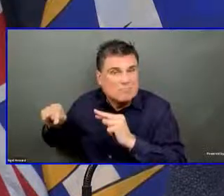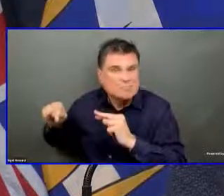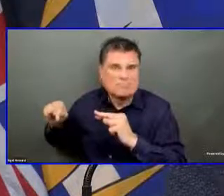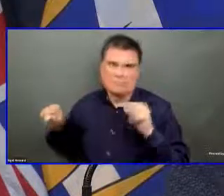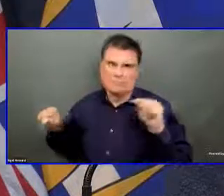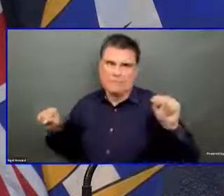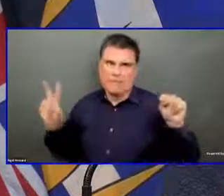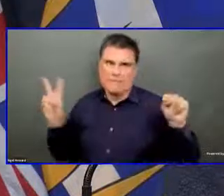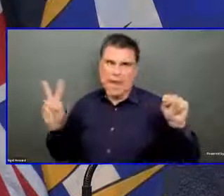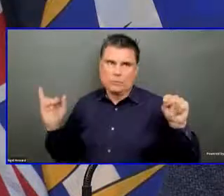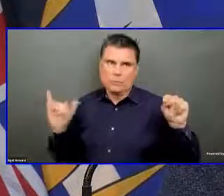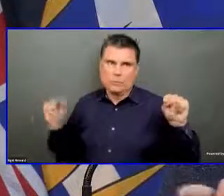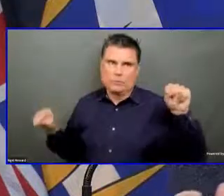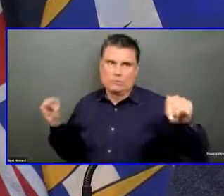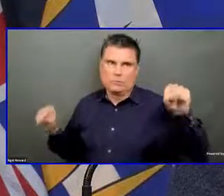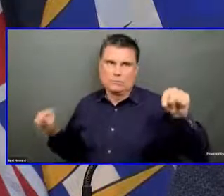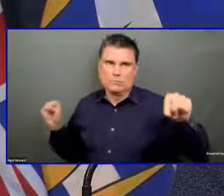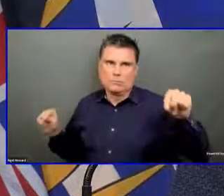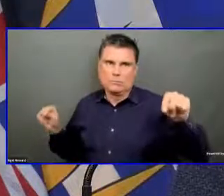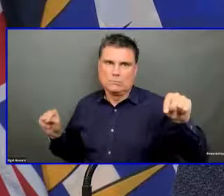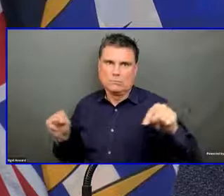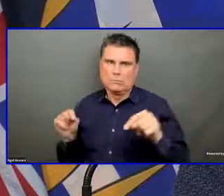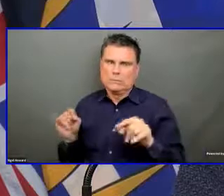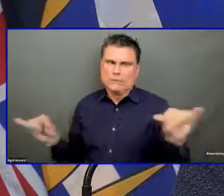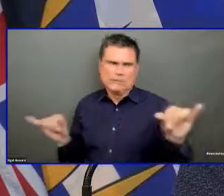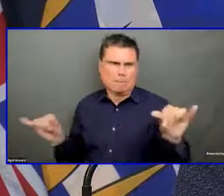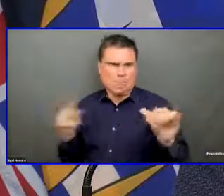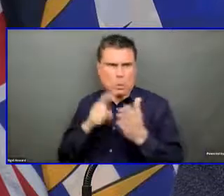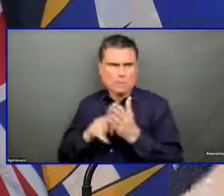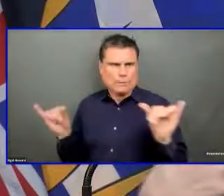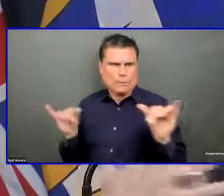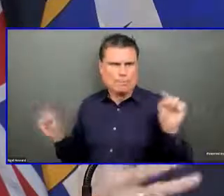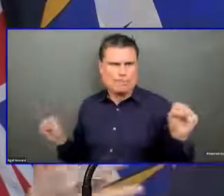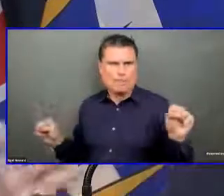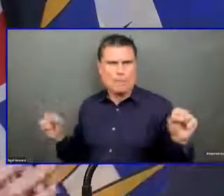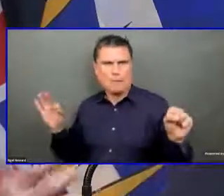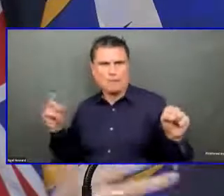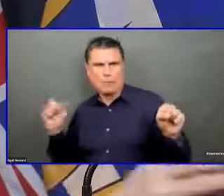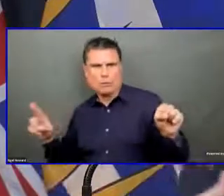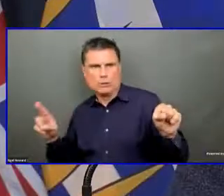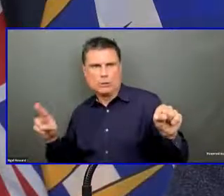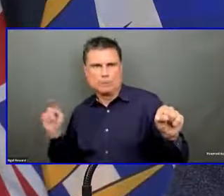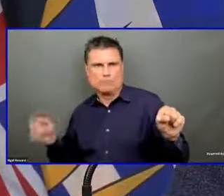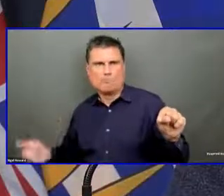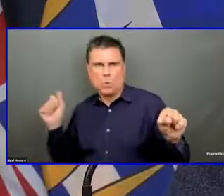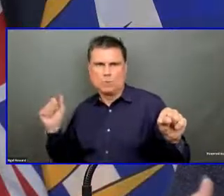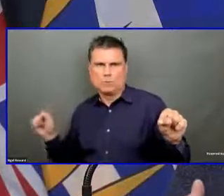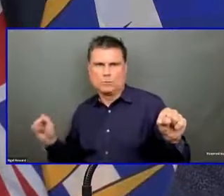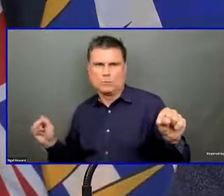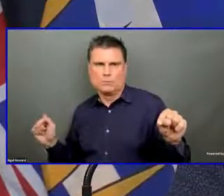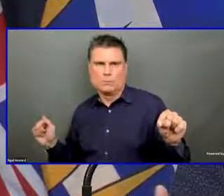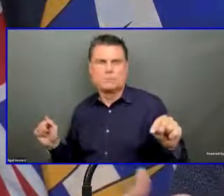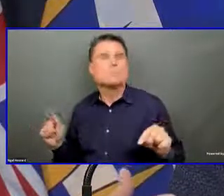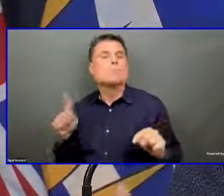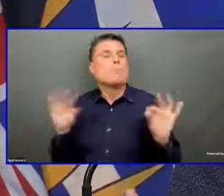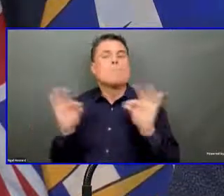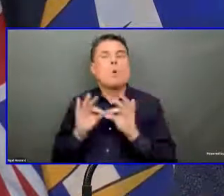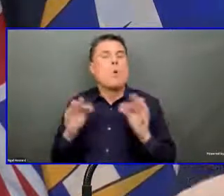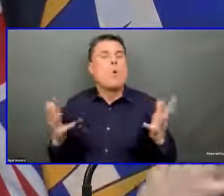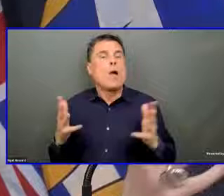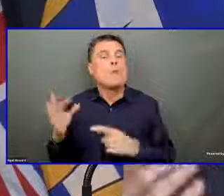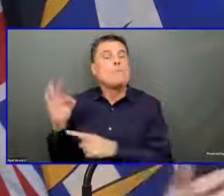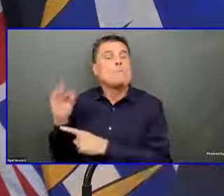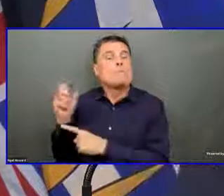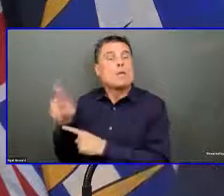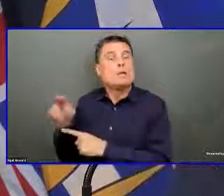pay meticulous attention to adhering to our safety plans. And we'll continue to report exposure events, clusters, and